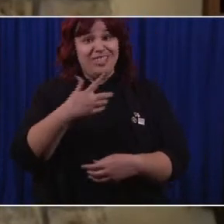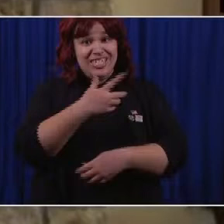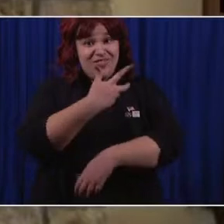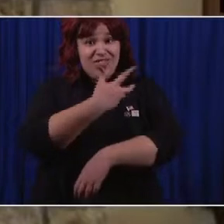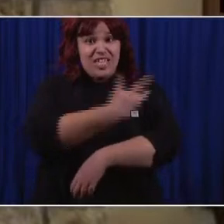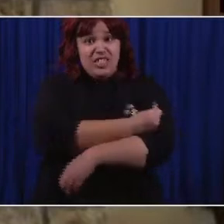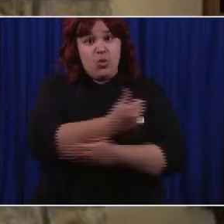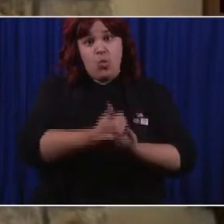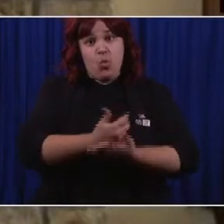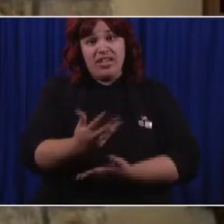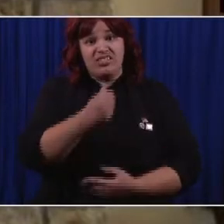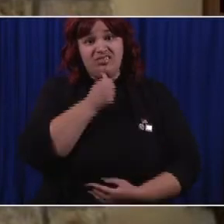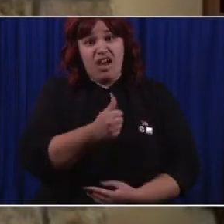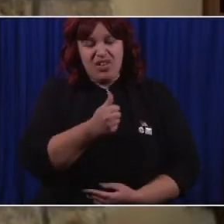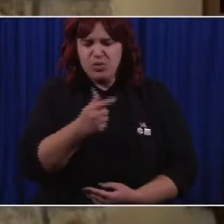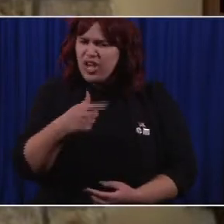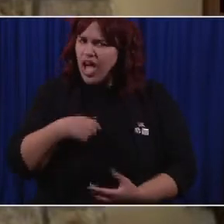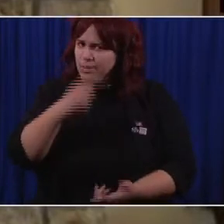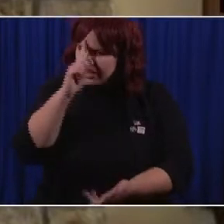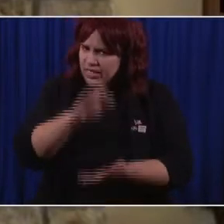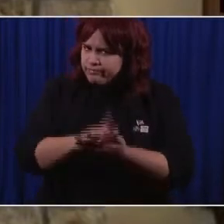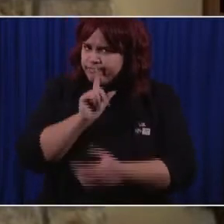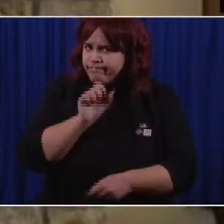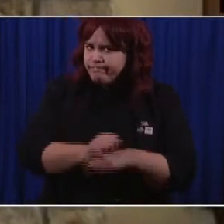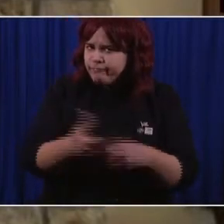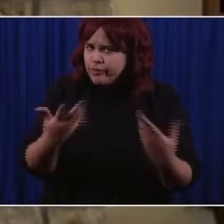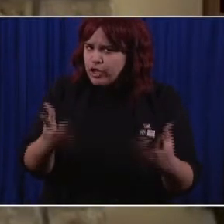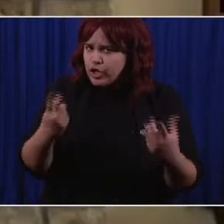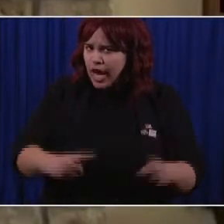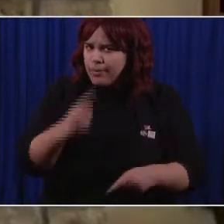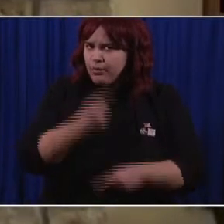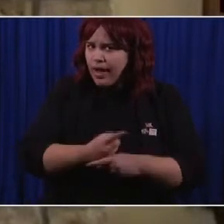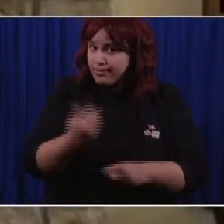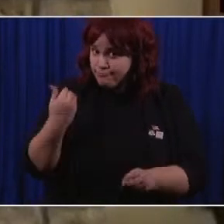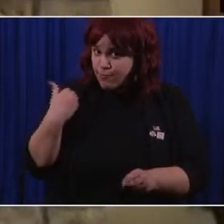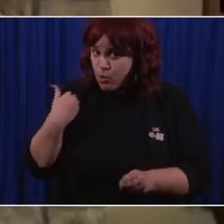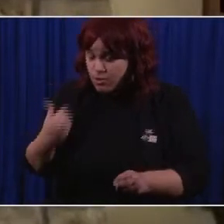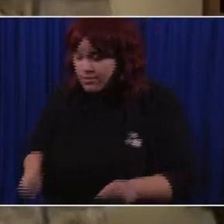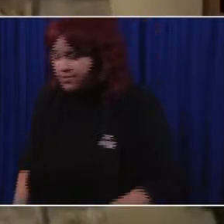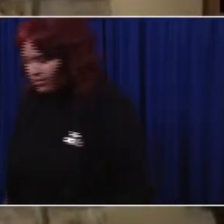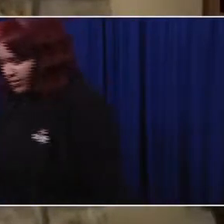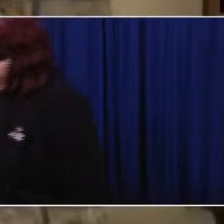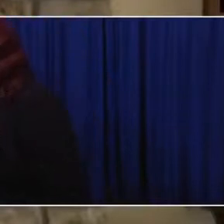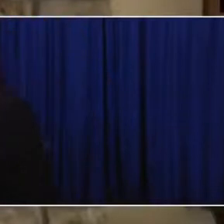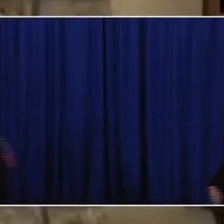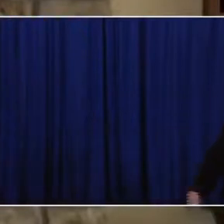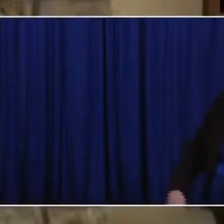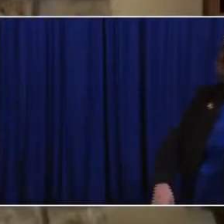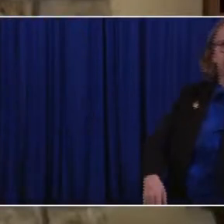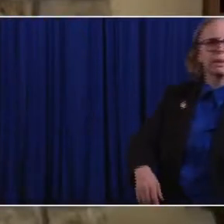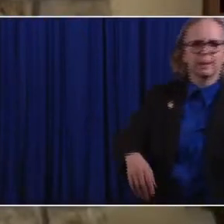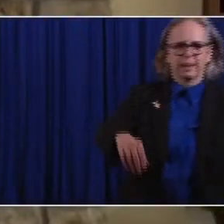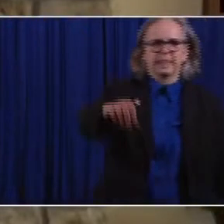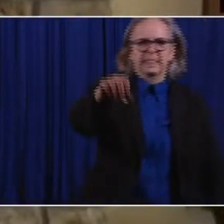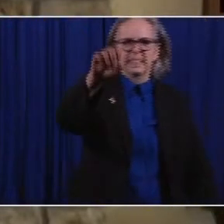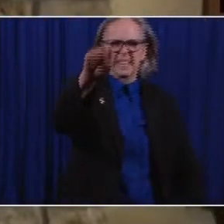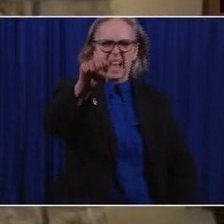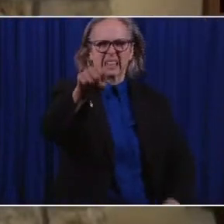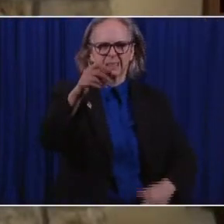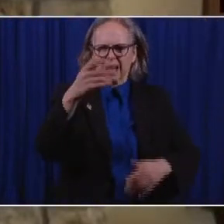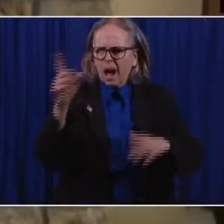some nursing homes to some degree. Is that correct? Yeah, we had one bad situation in a nursing home, Jim,